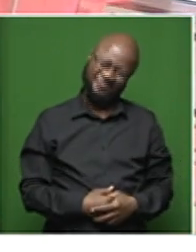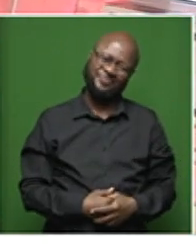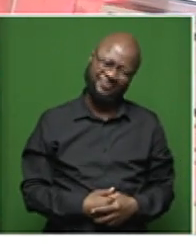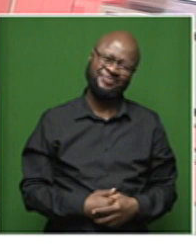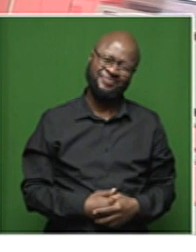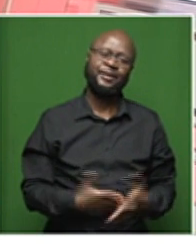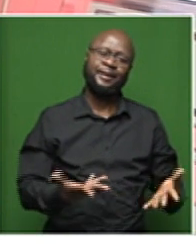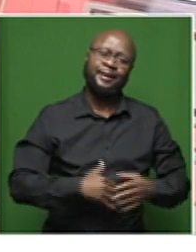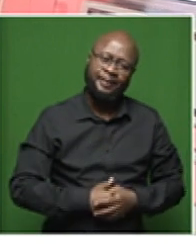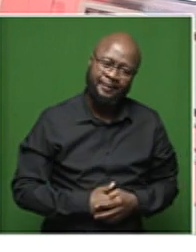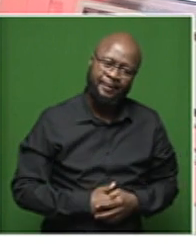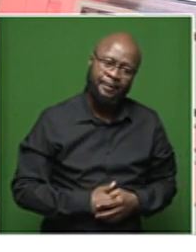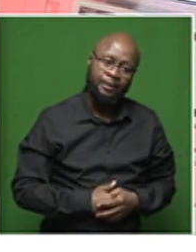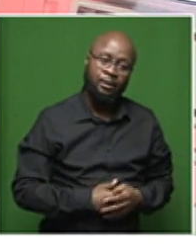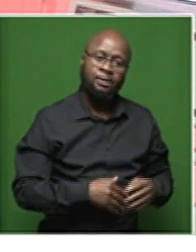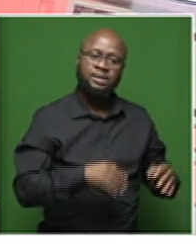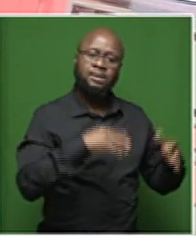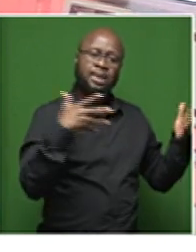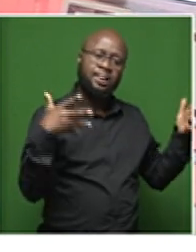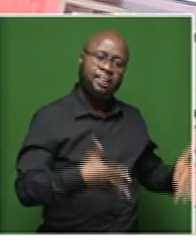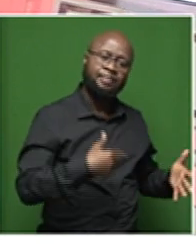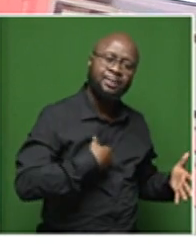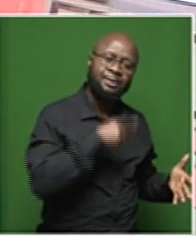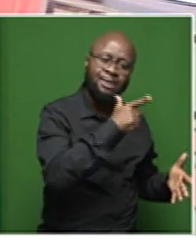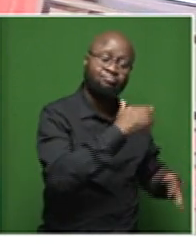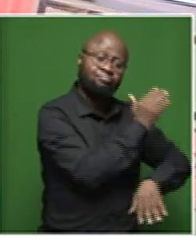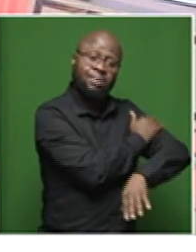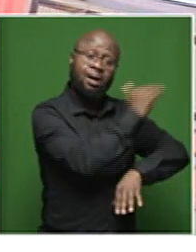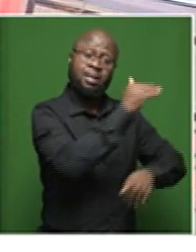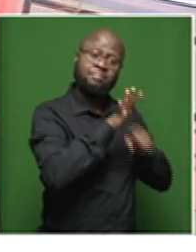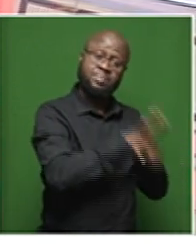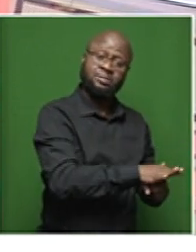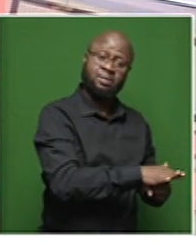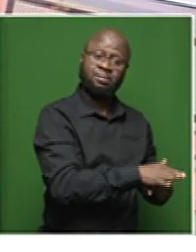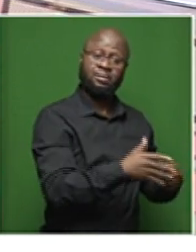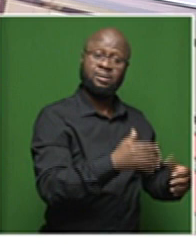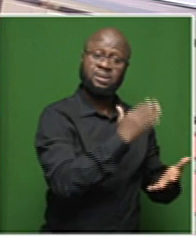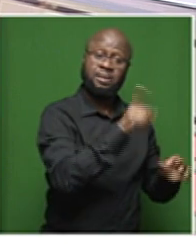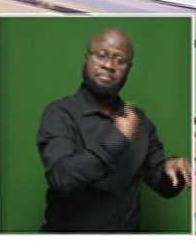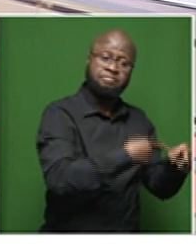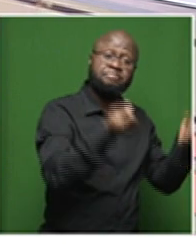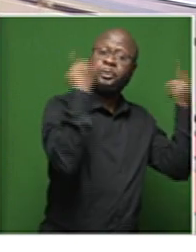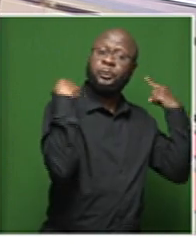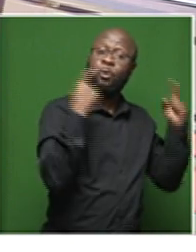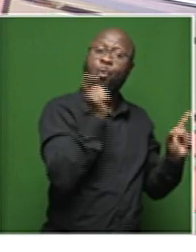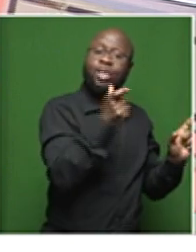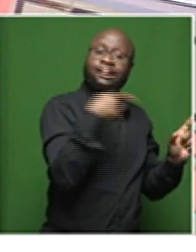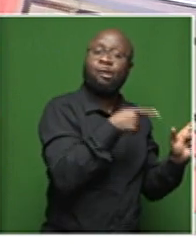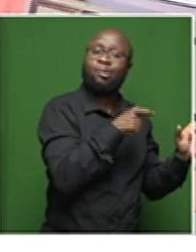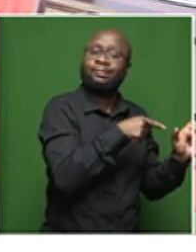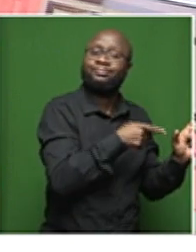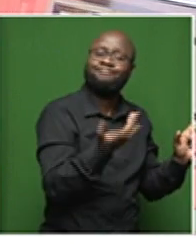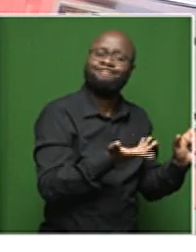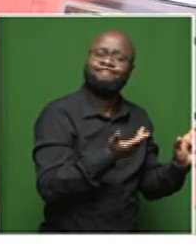hypertension, actually, and say high blood pressure, so that everyone at home can actually understand what we're talking about. So what do you mean as a cardiologist, and what should we